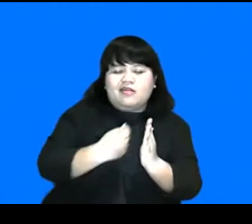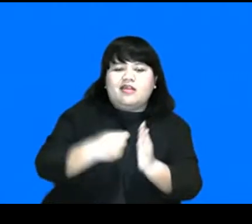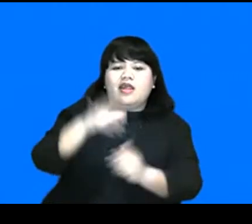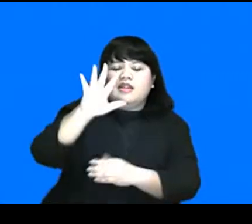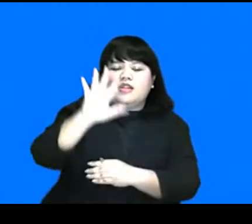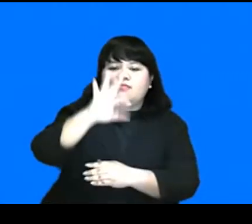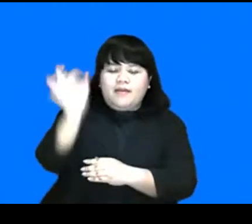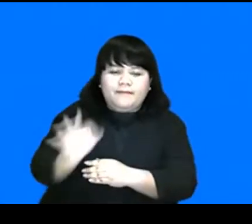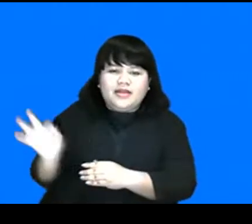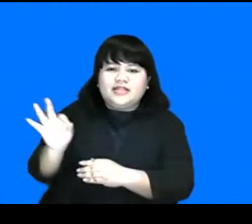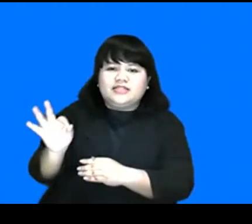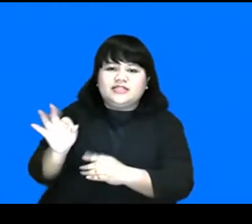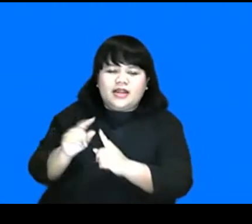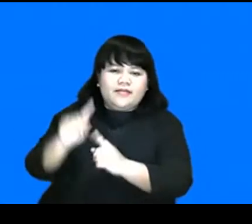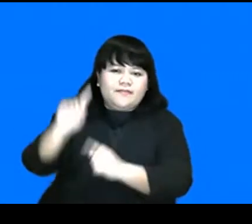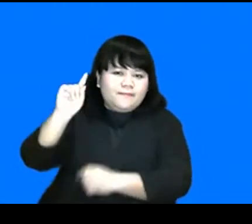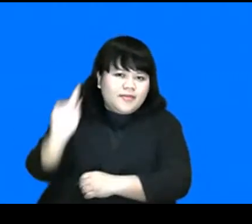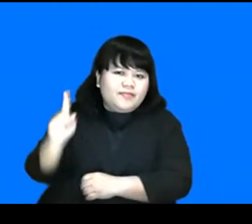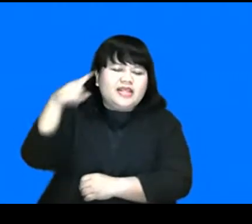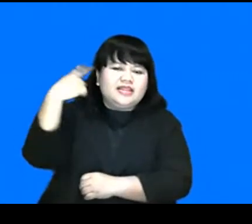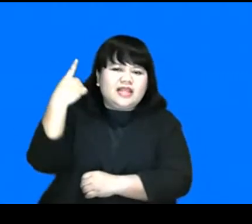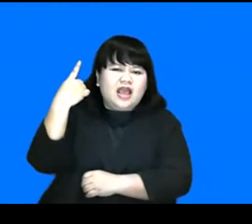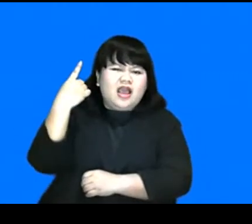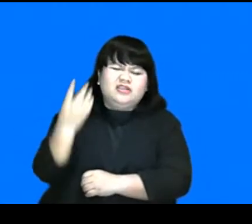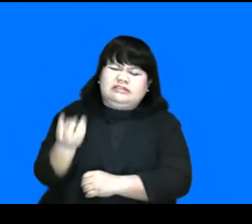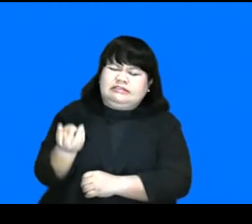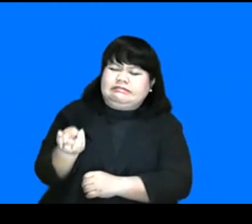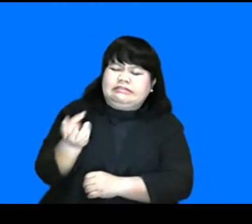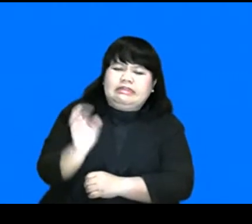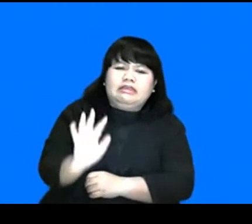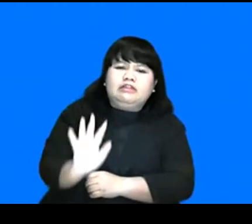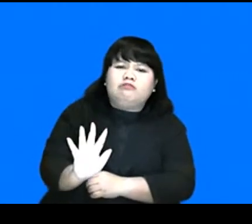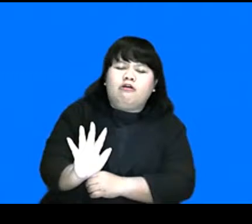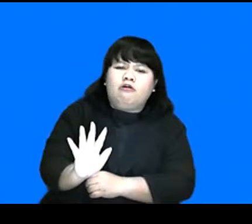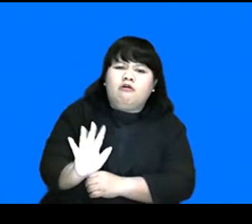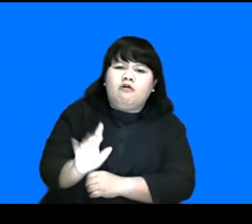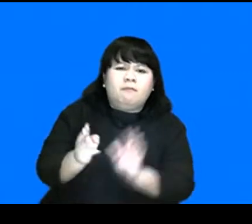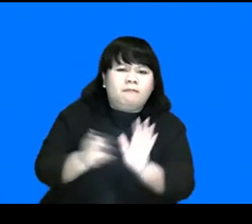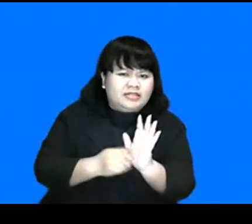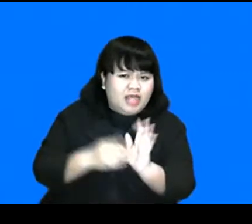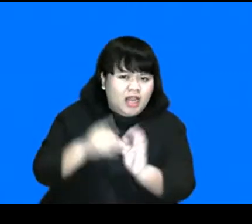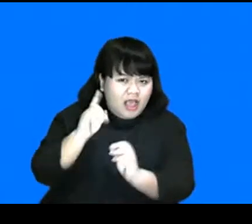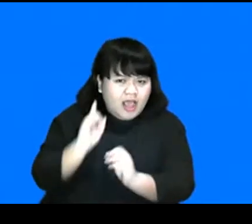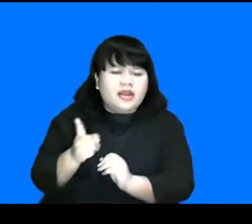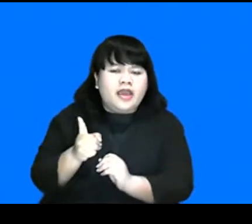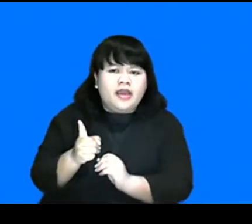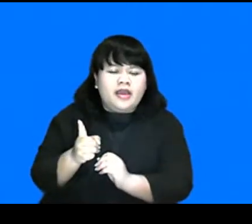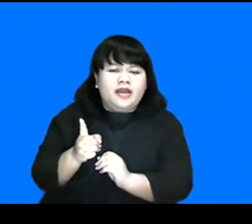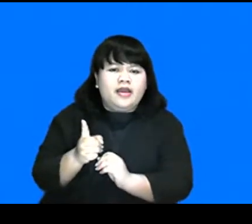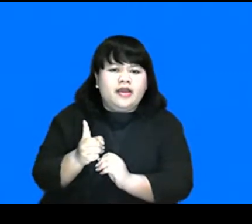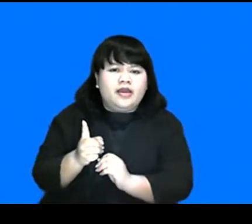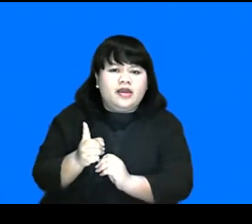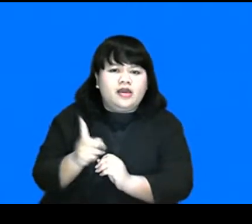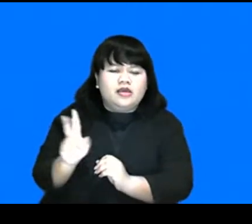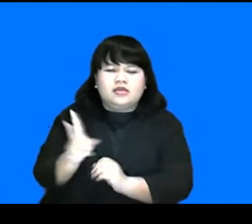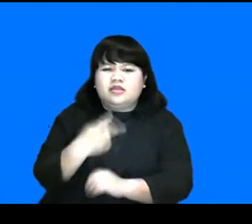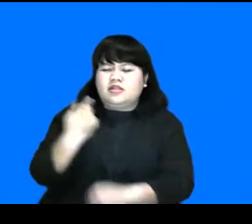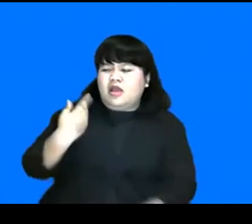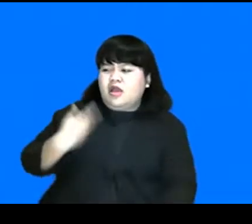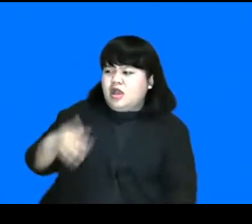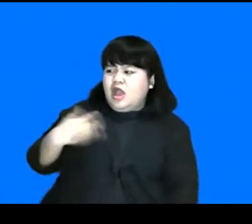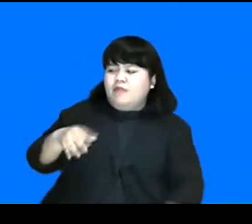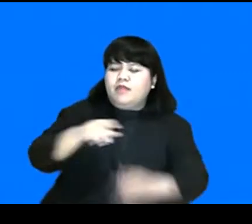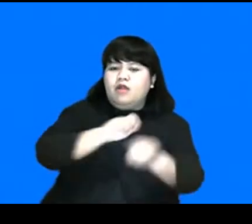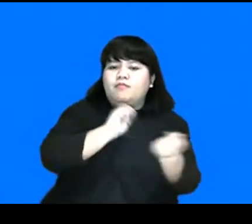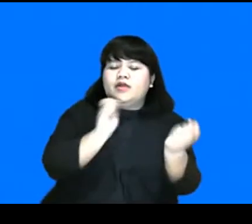funded by CESS. Mm-hmm. There is a problem. You know, we are not asking for wealth tax to replace the existing mm-hmm. expenditure. Mm-hmm. So we also must argue,